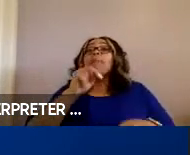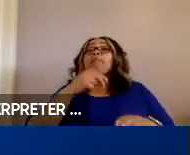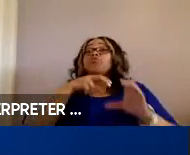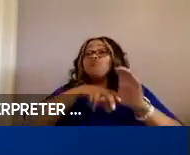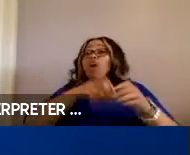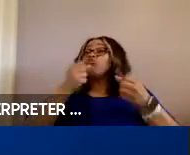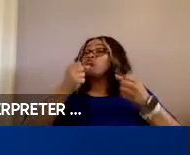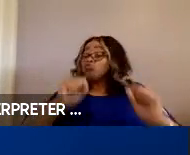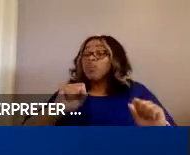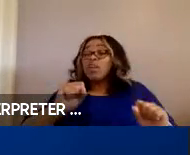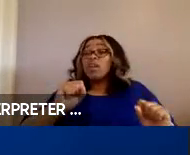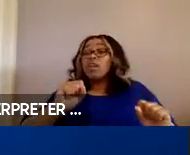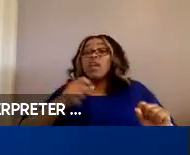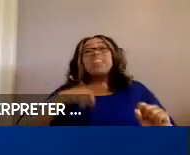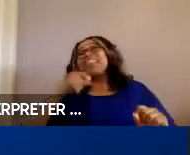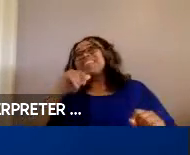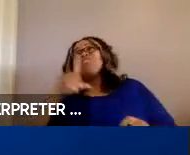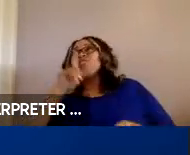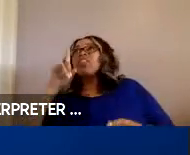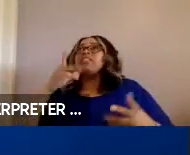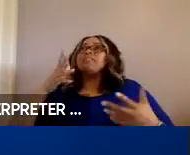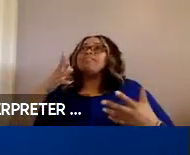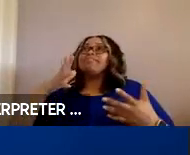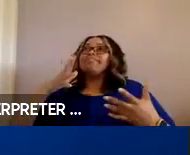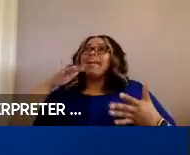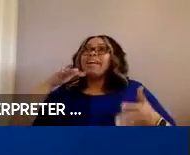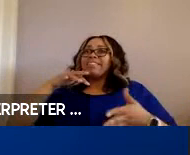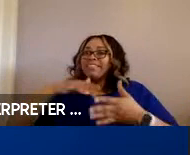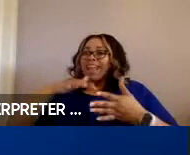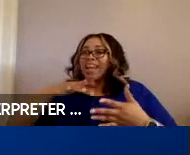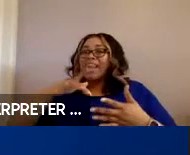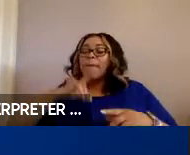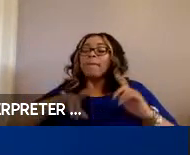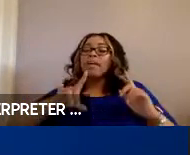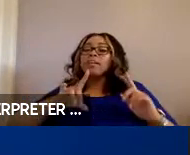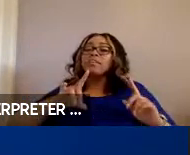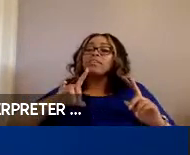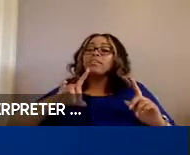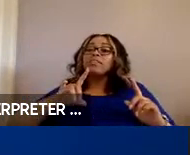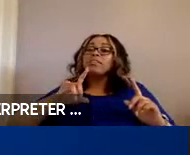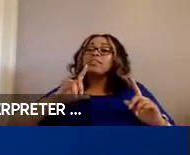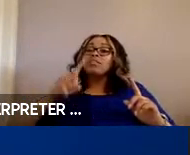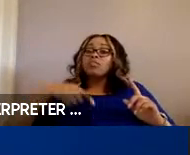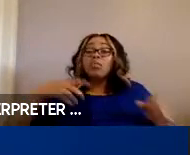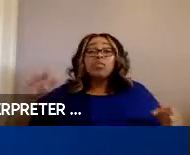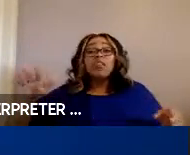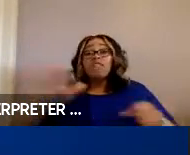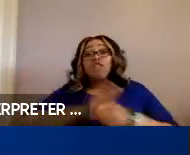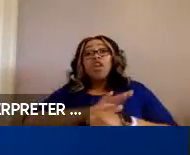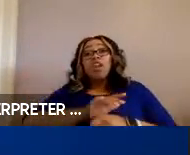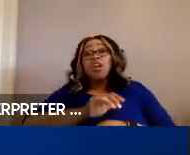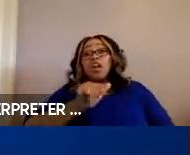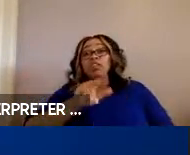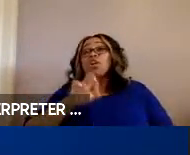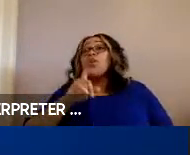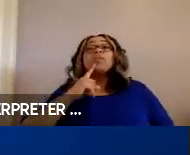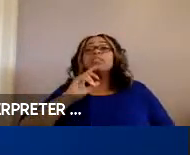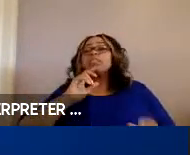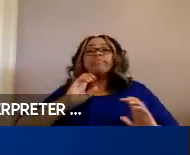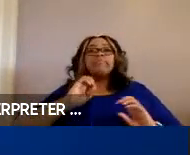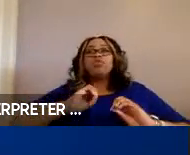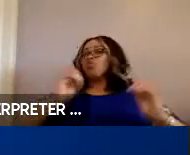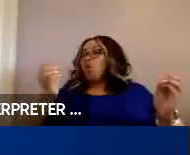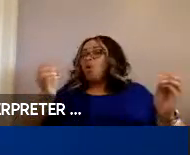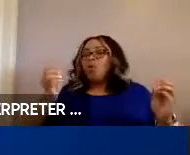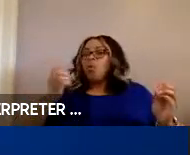street. And while that wasn't a study, there were really, when it was fully autonomous, there was absolutely no,